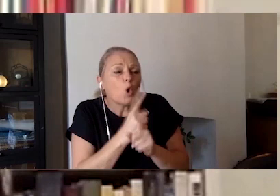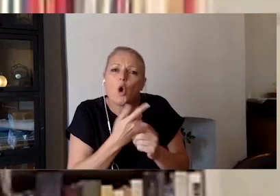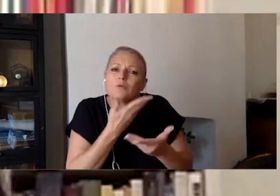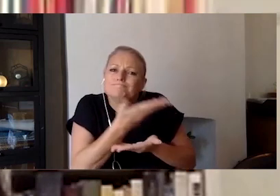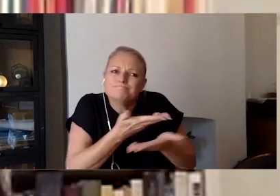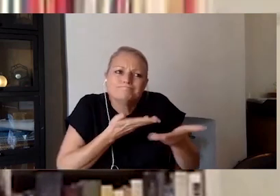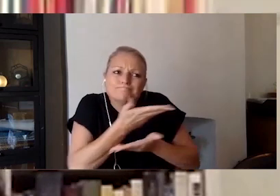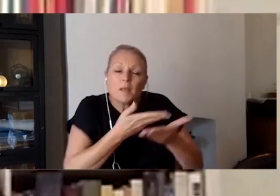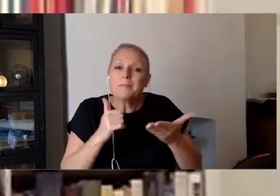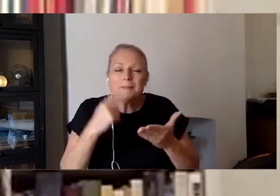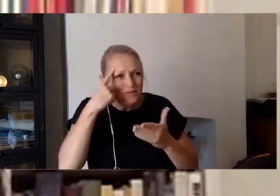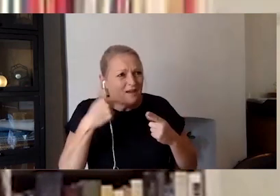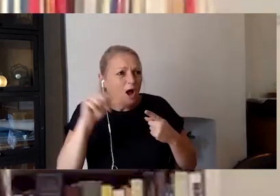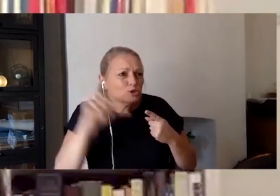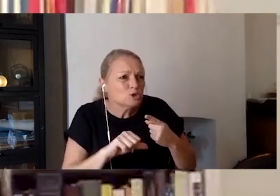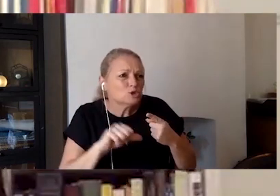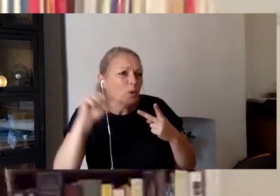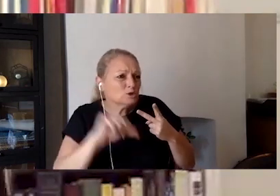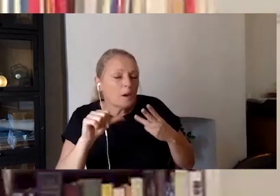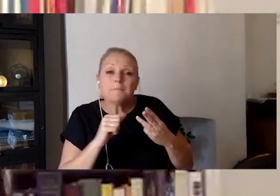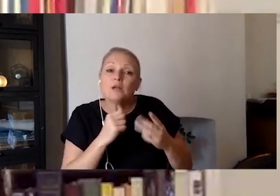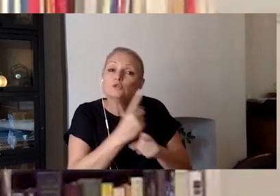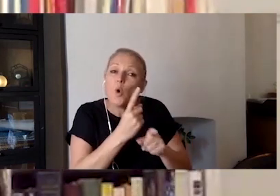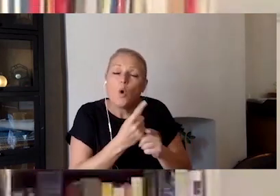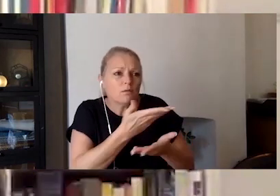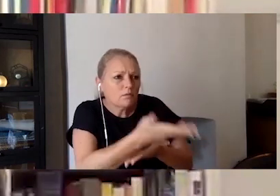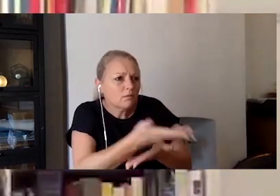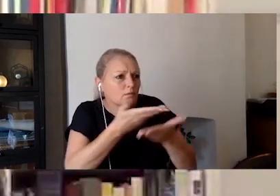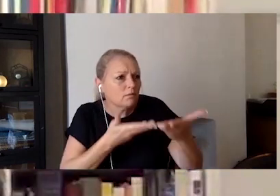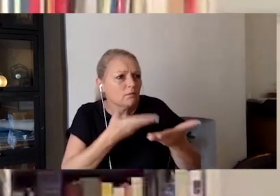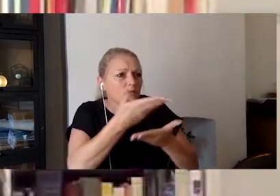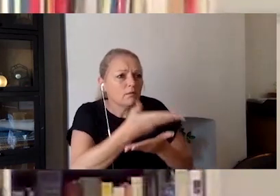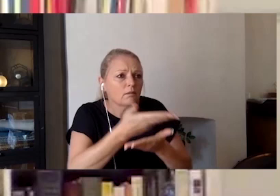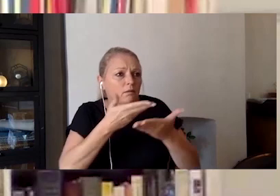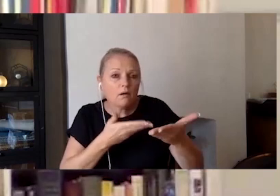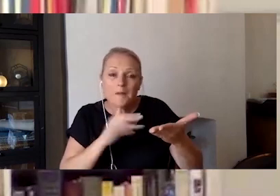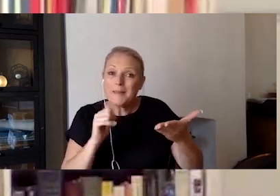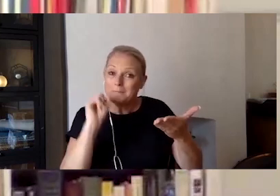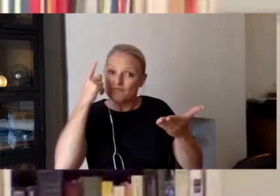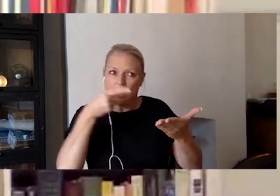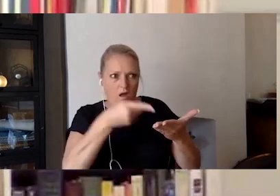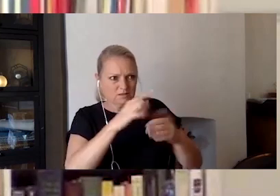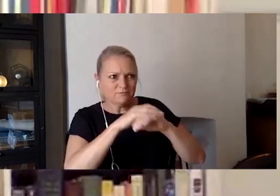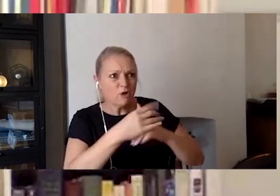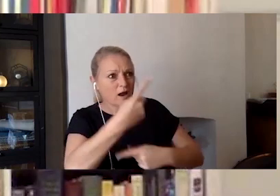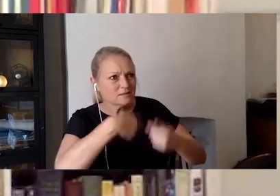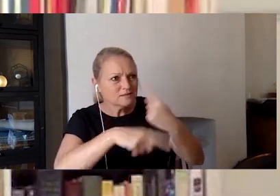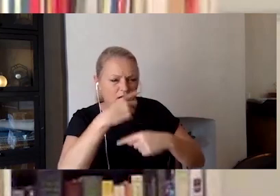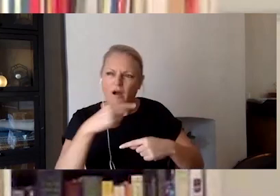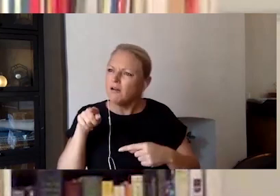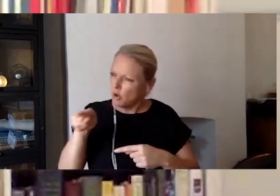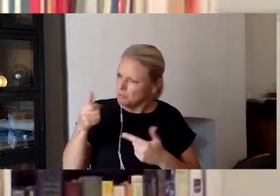them and help you understand that you are doing enough. So finally, I want to talk